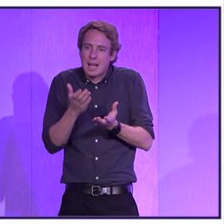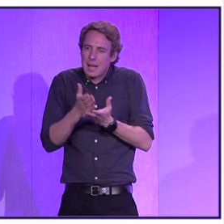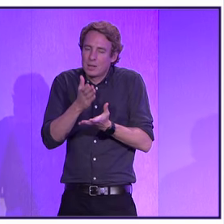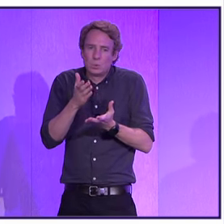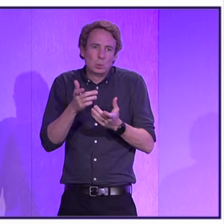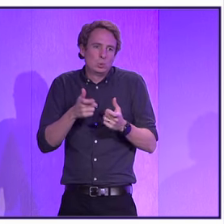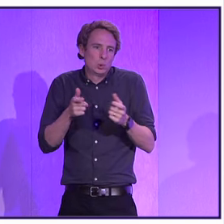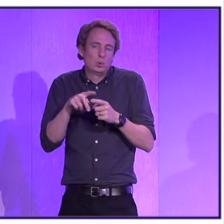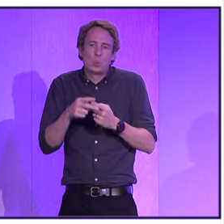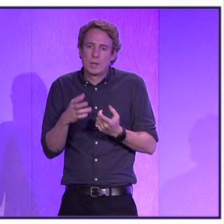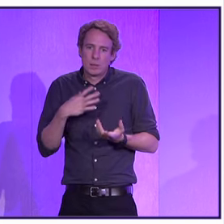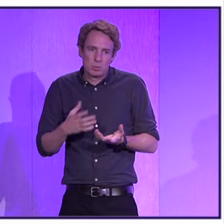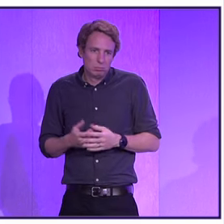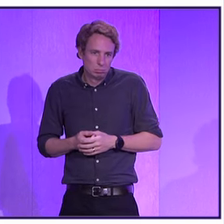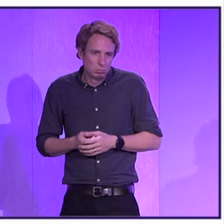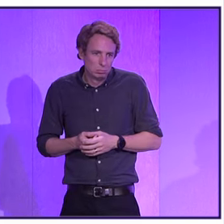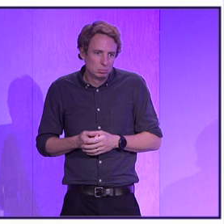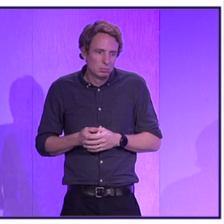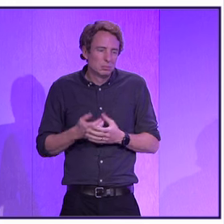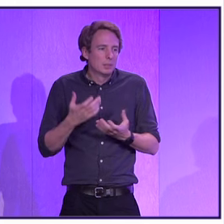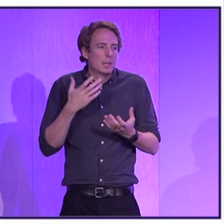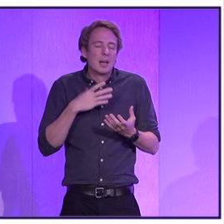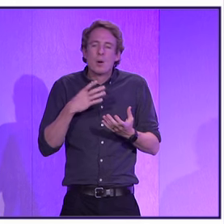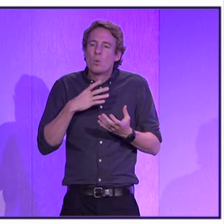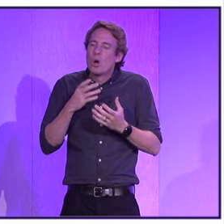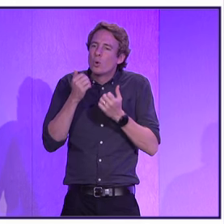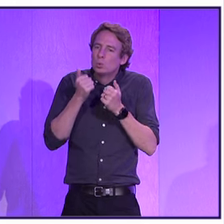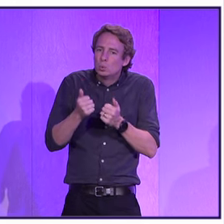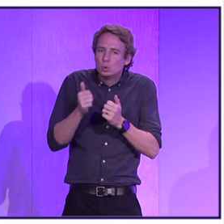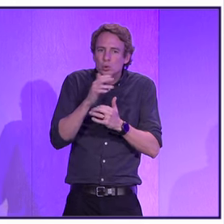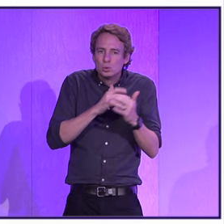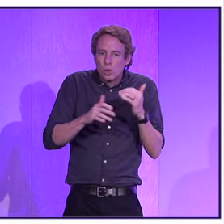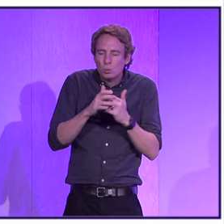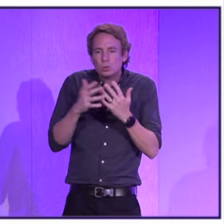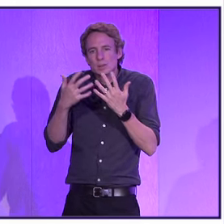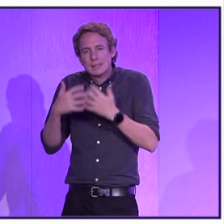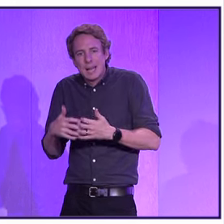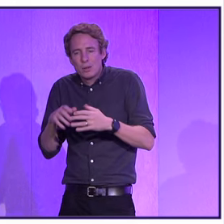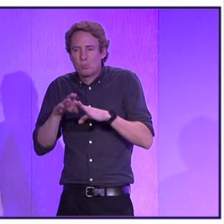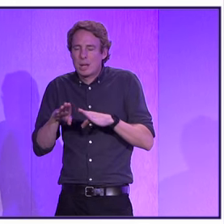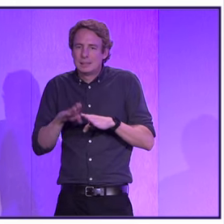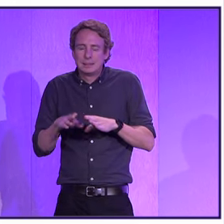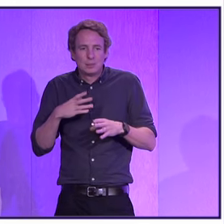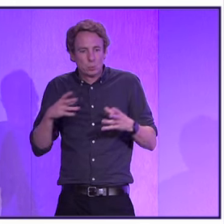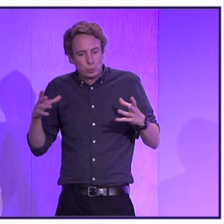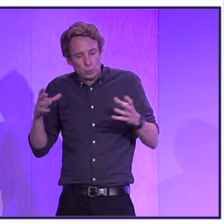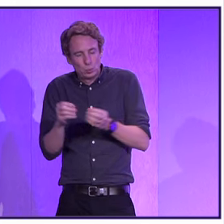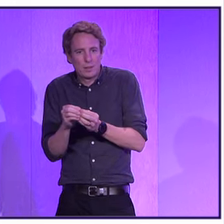A sort of toolkit which brings together all of those great social and technical practices that can support learning.